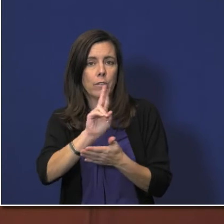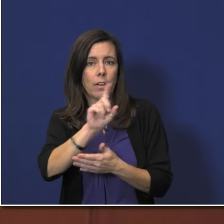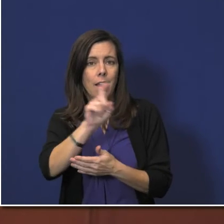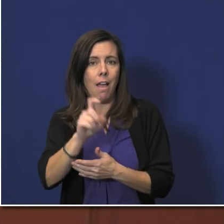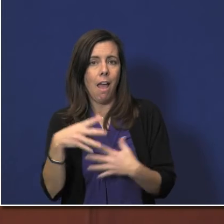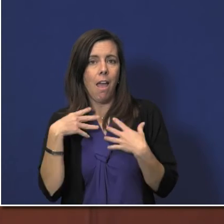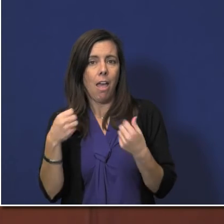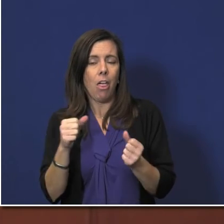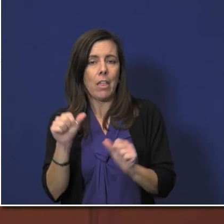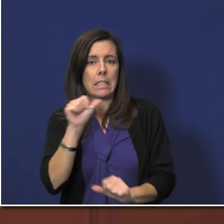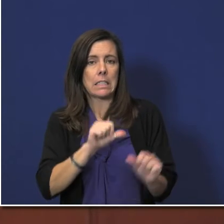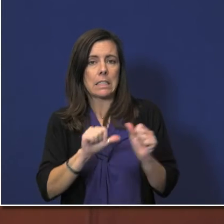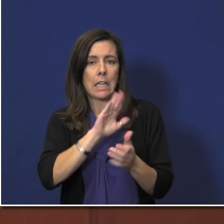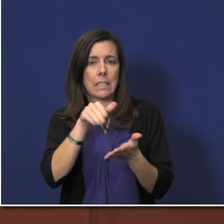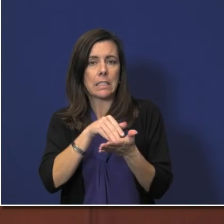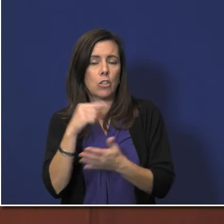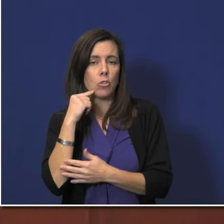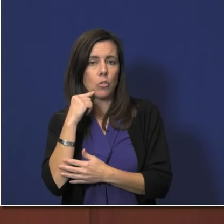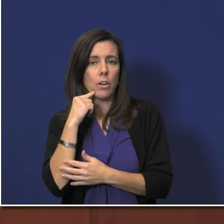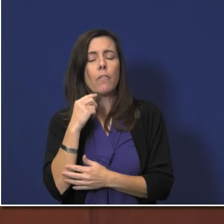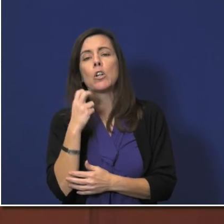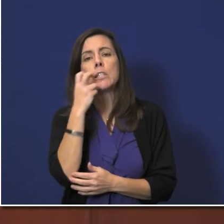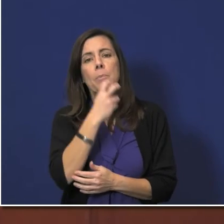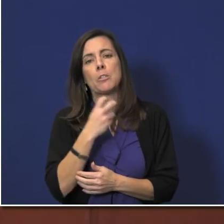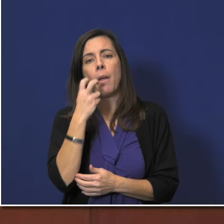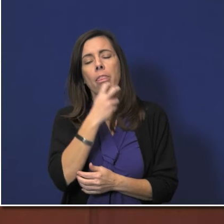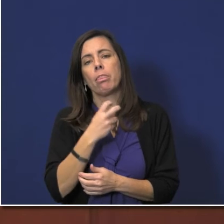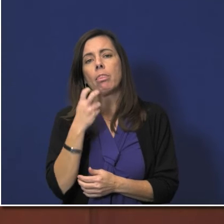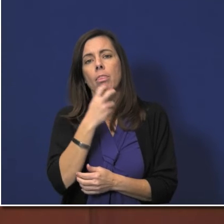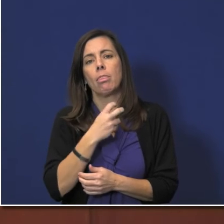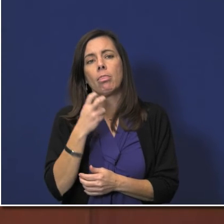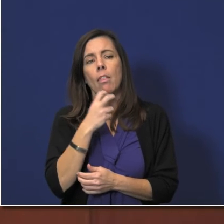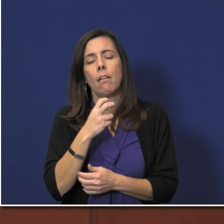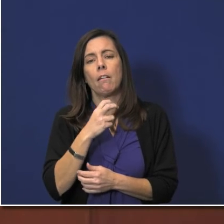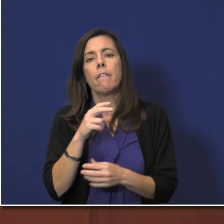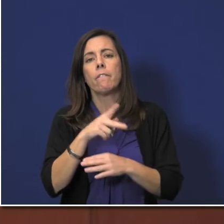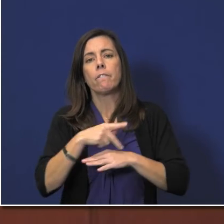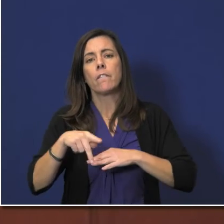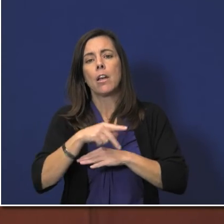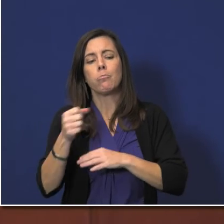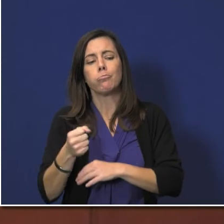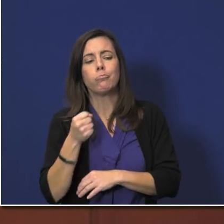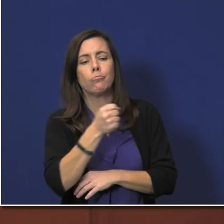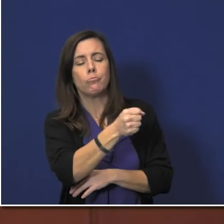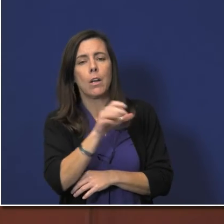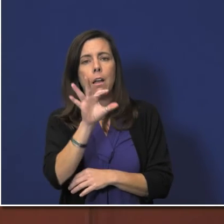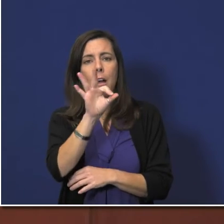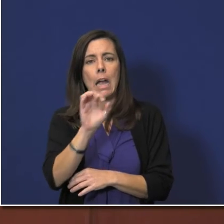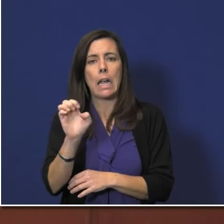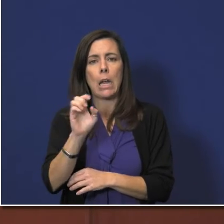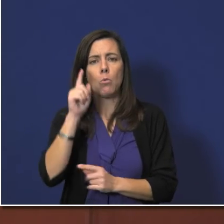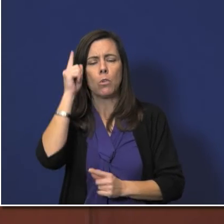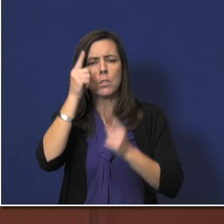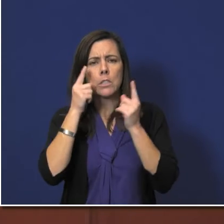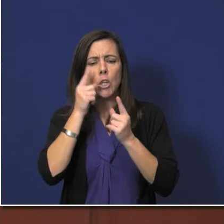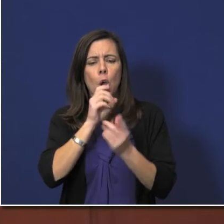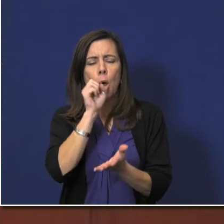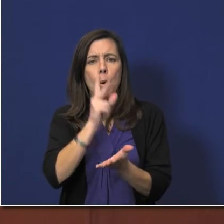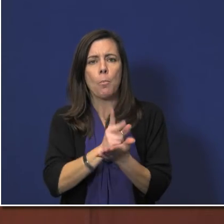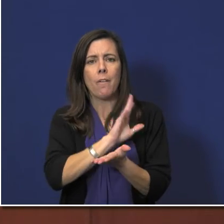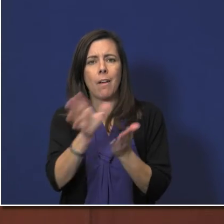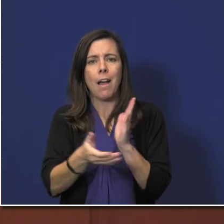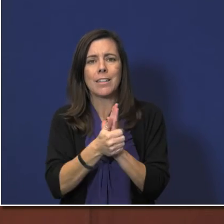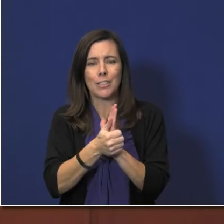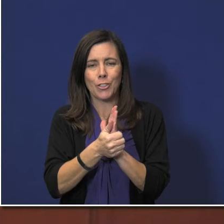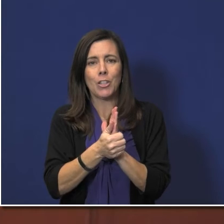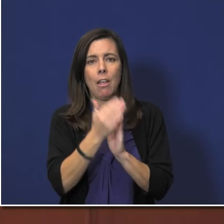San Antonio for speech pathology field placement. 9E, the board will consider approving the